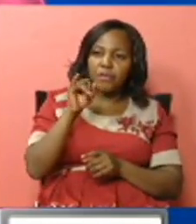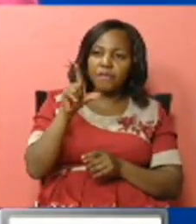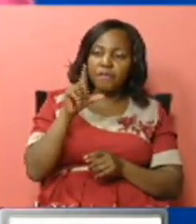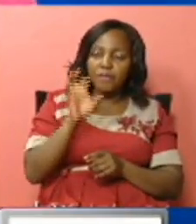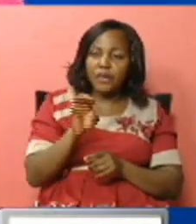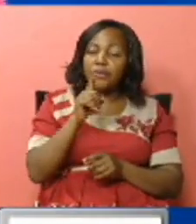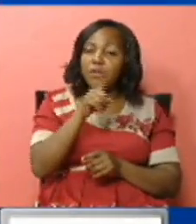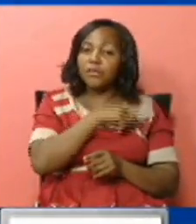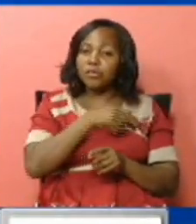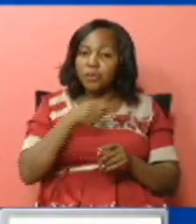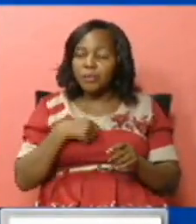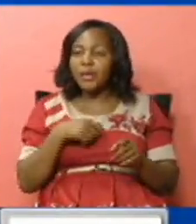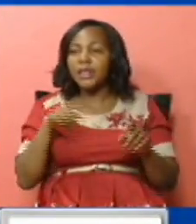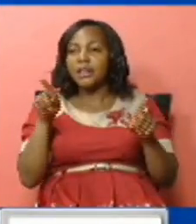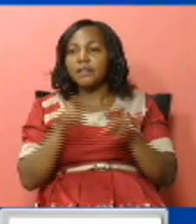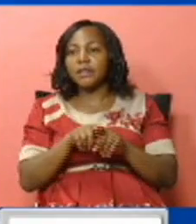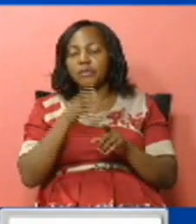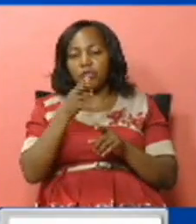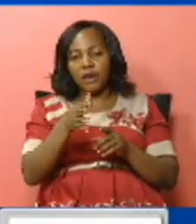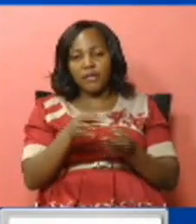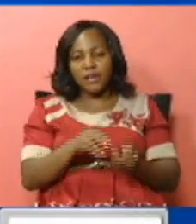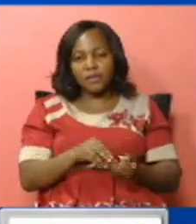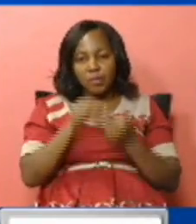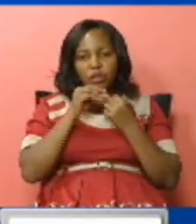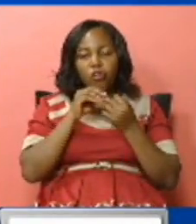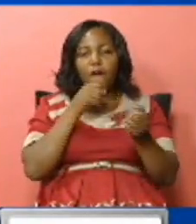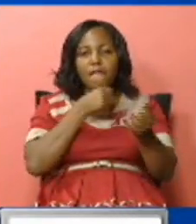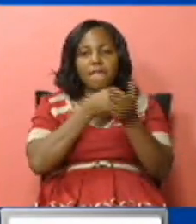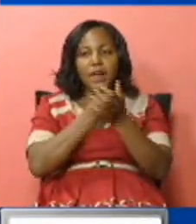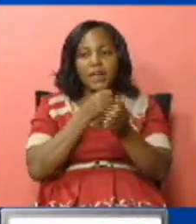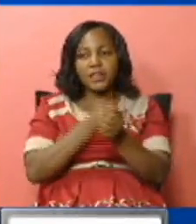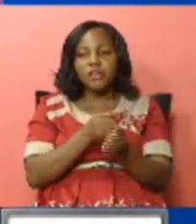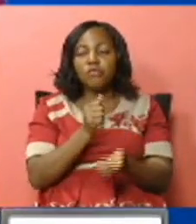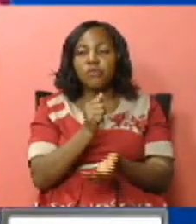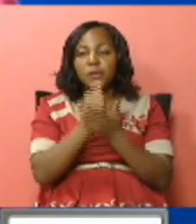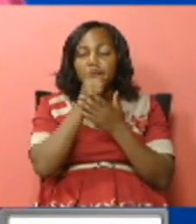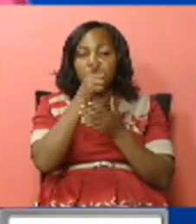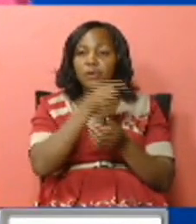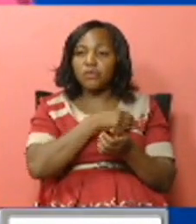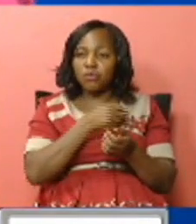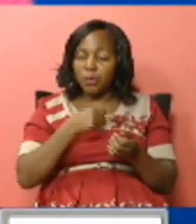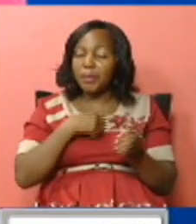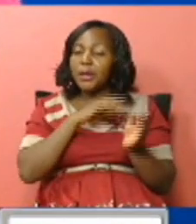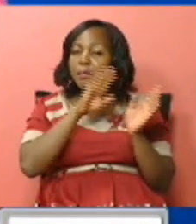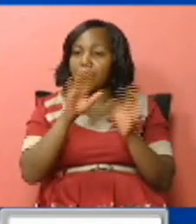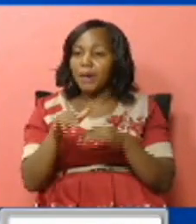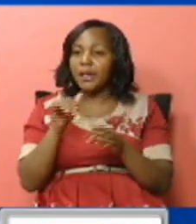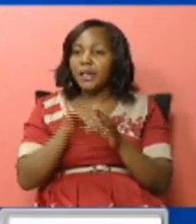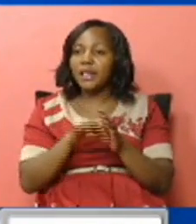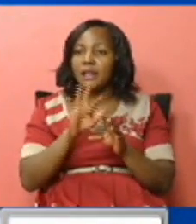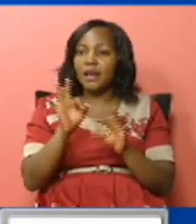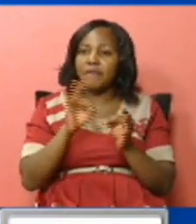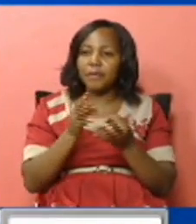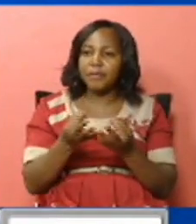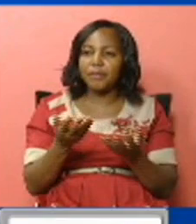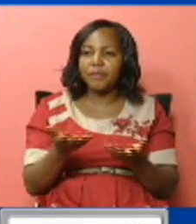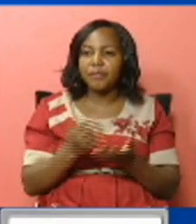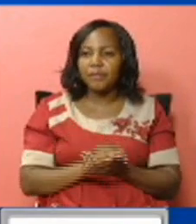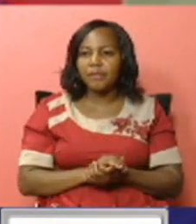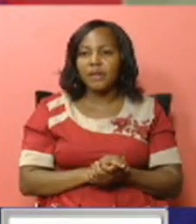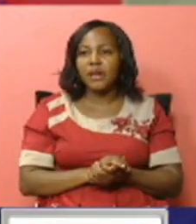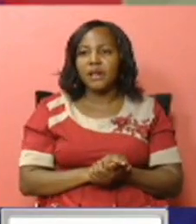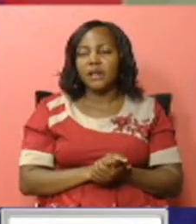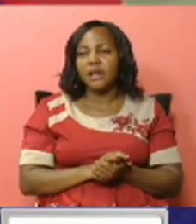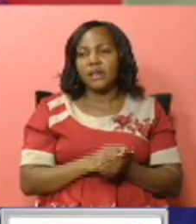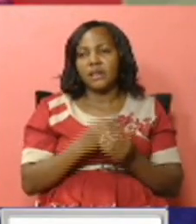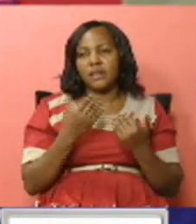financial strategy to be able to finance the kind of things they're doing, but also helping them get back on ground. By the way, when did you really start